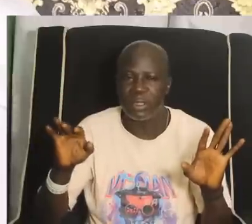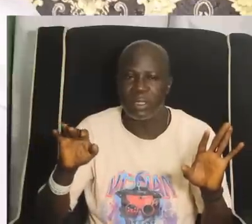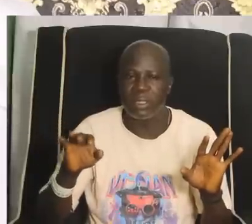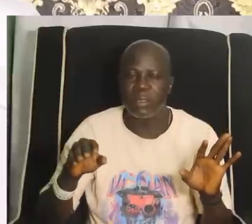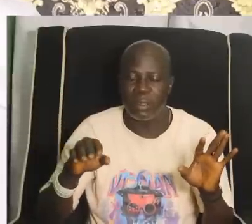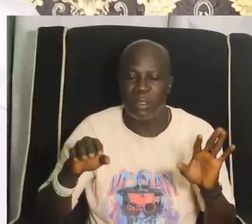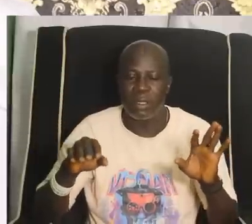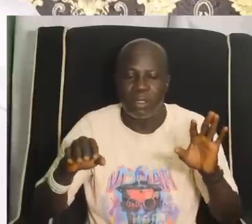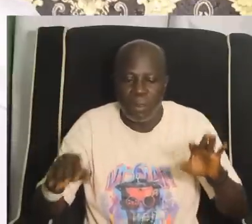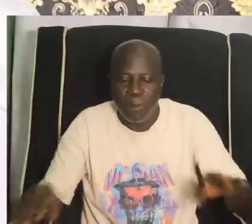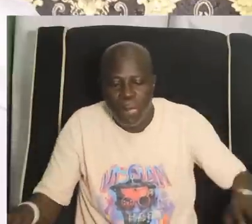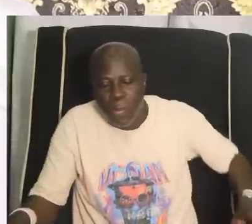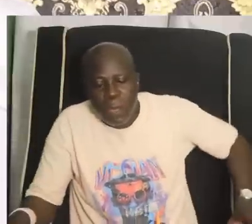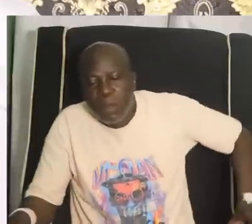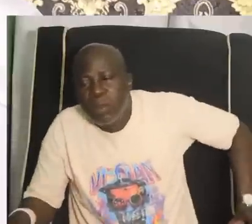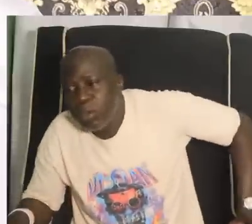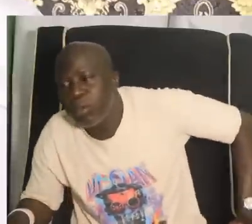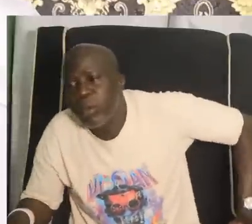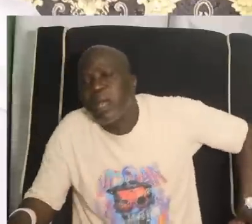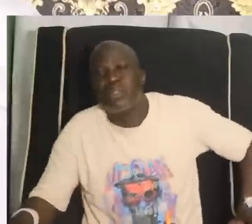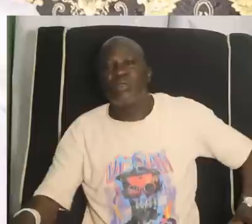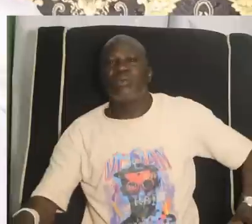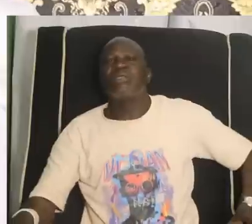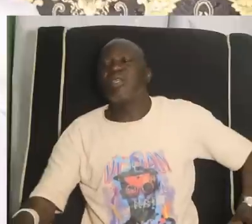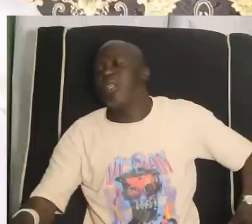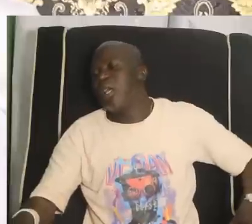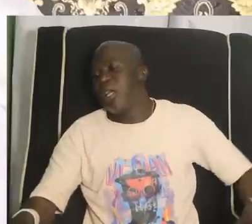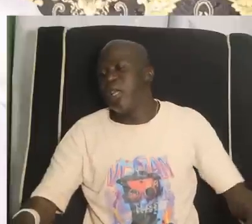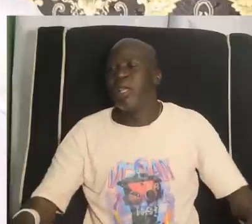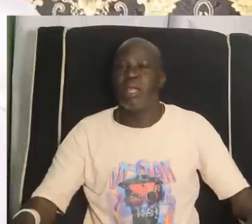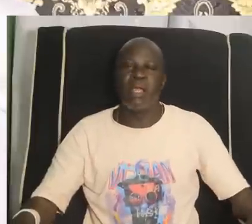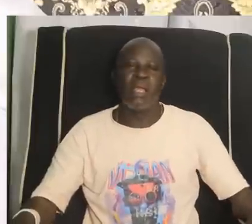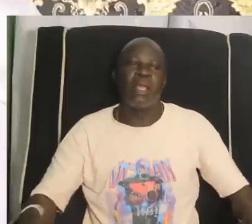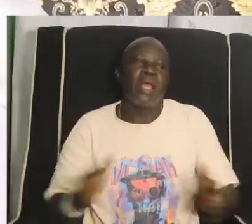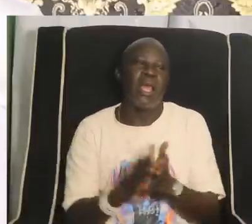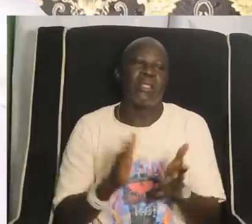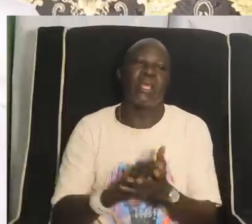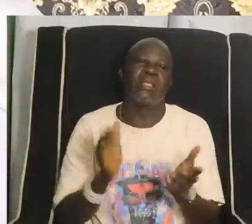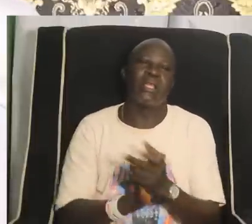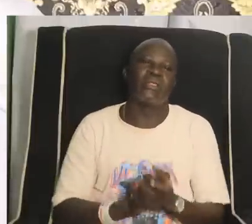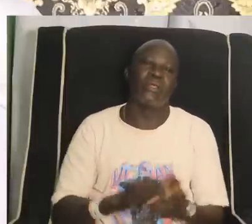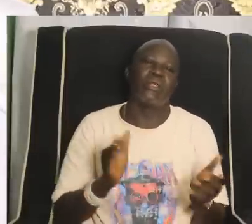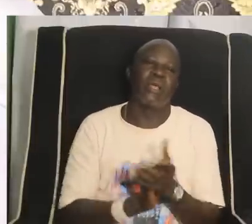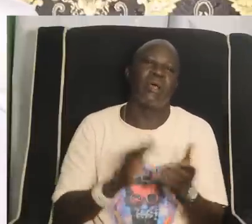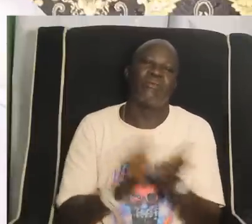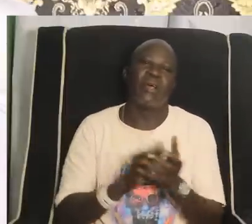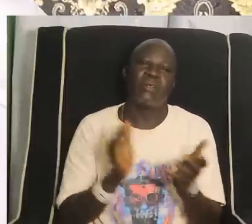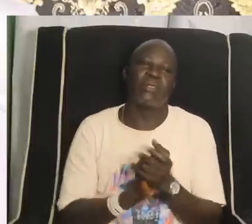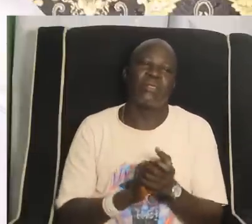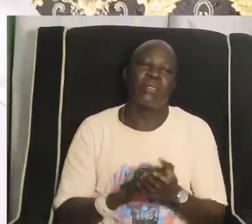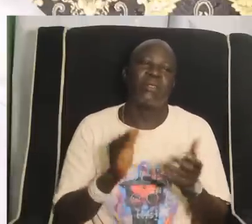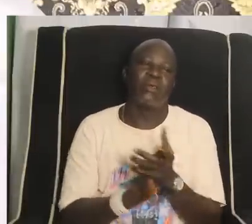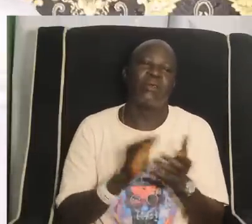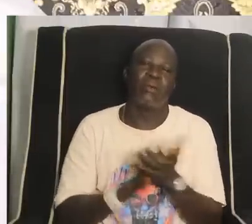Deliver. To jeje lo ko wa tu me sile owo da eje to so ni ta wa